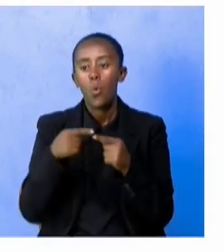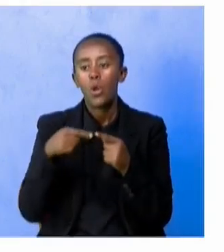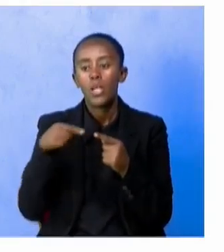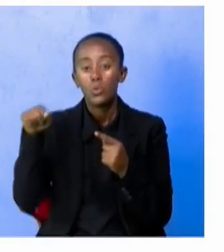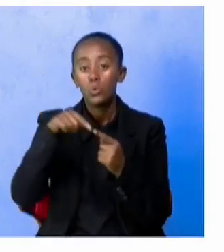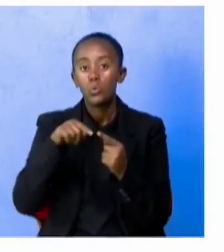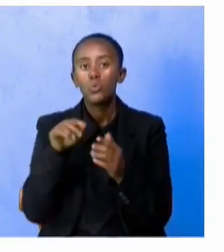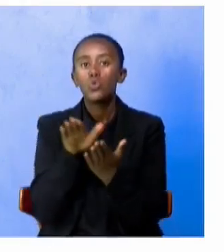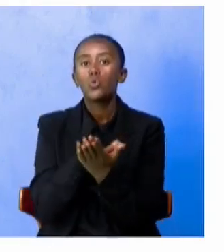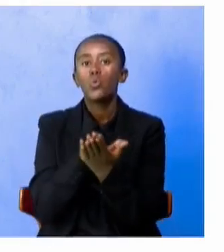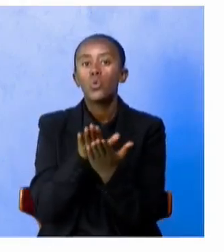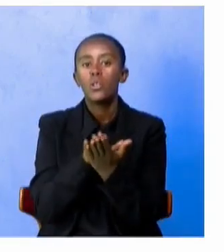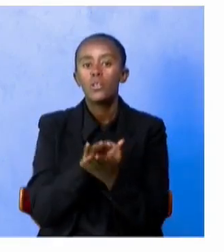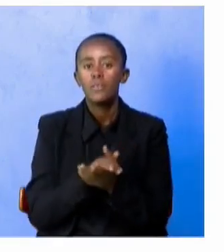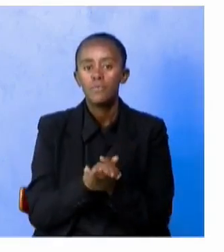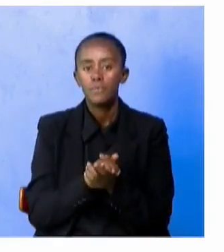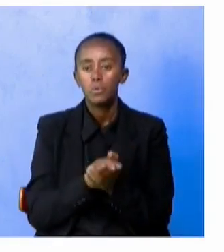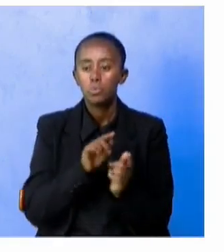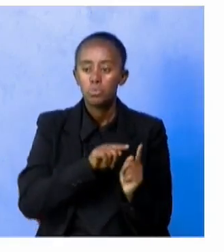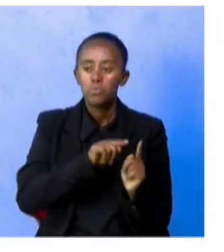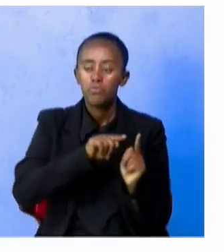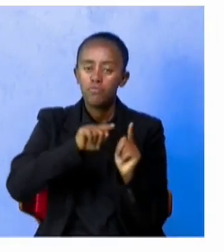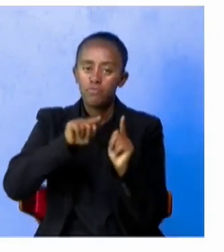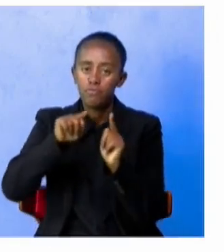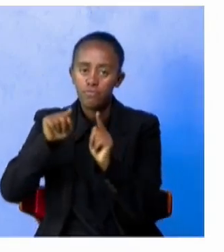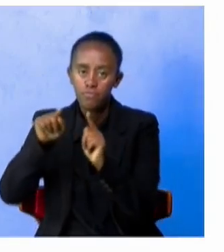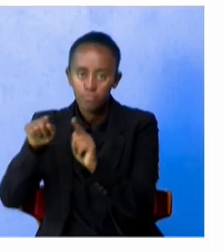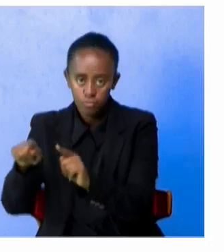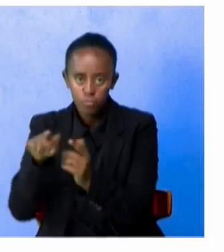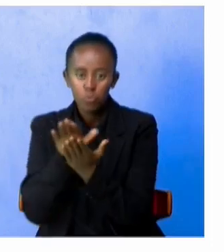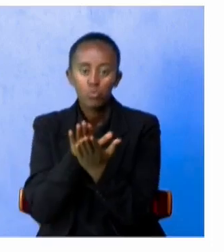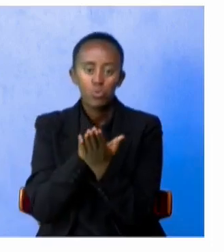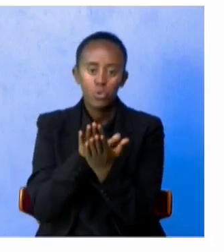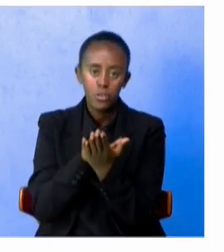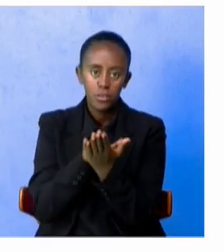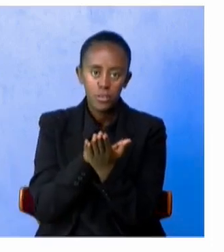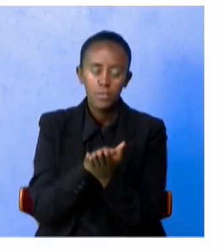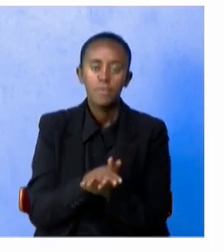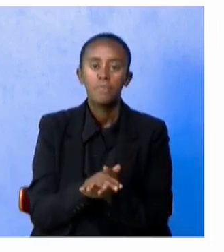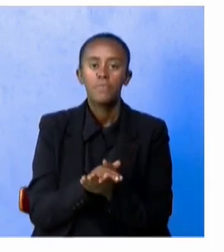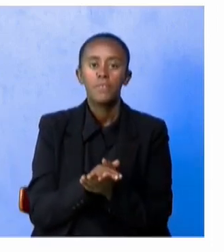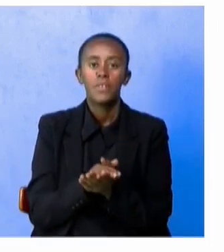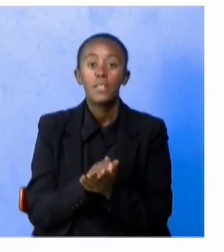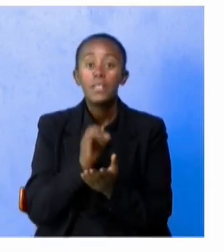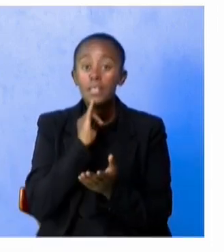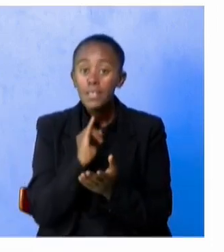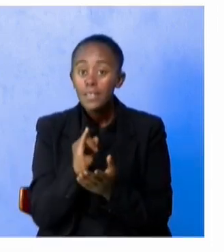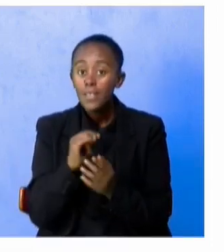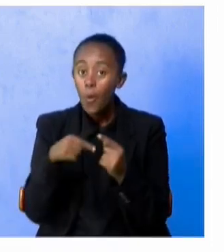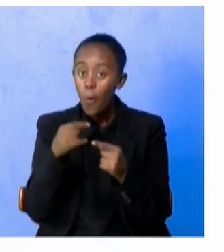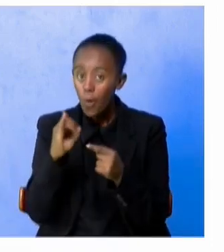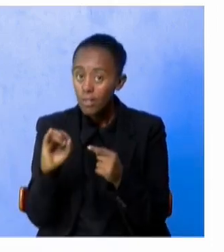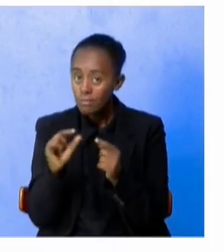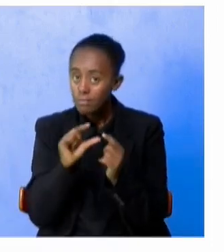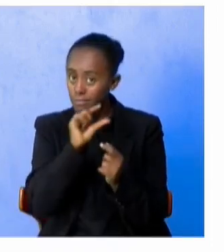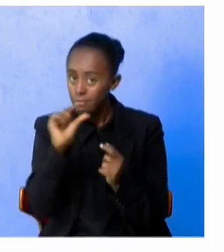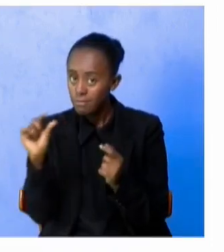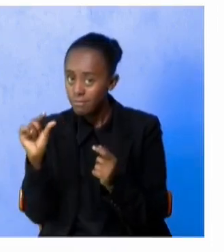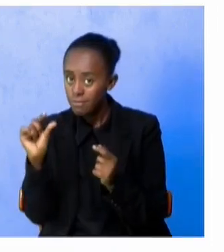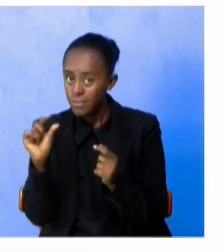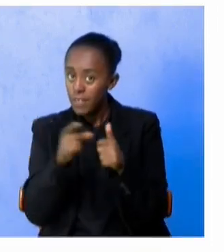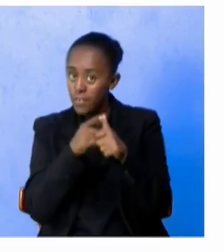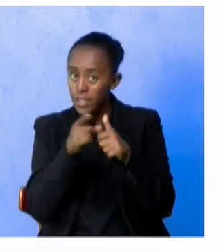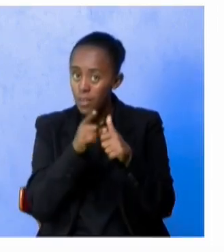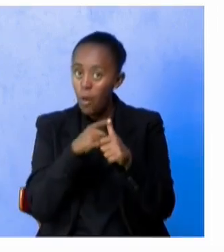She's going to school. Is going here. And in the first one, wash, the first verb form or